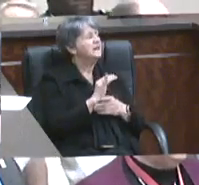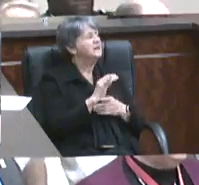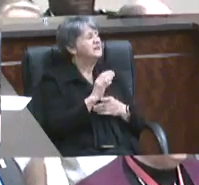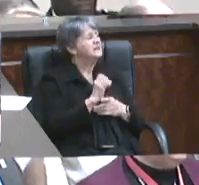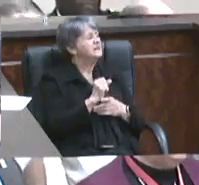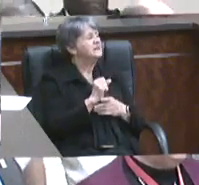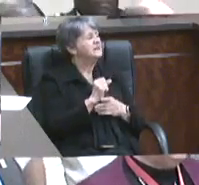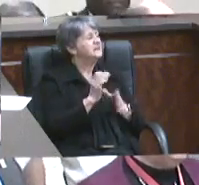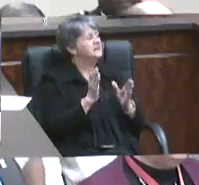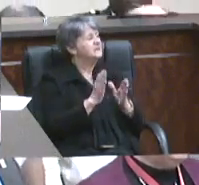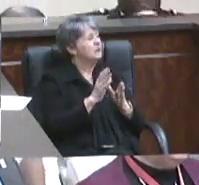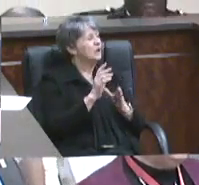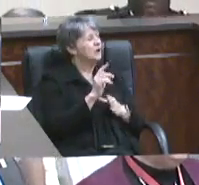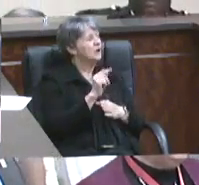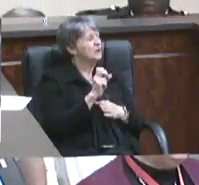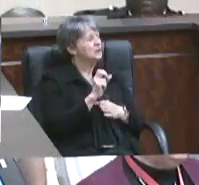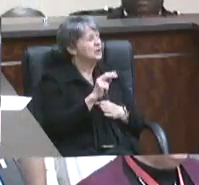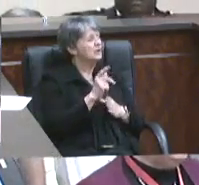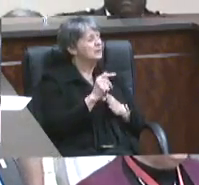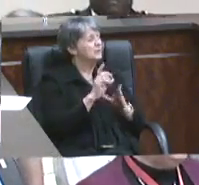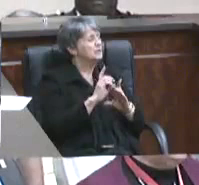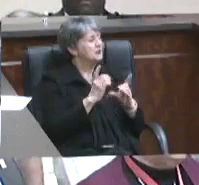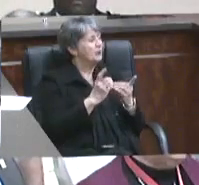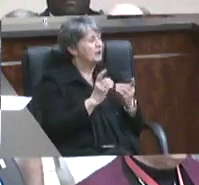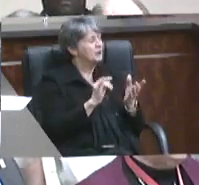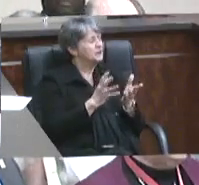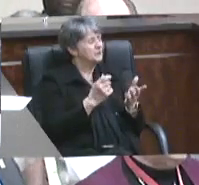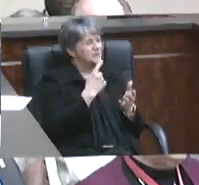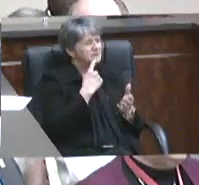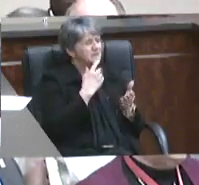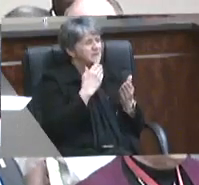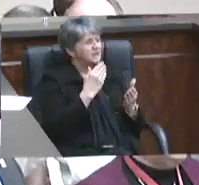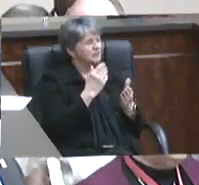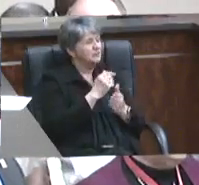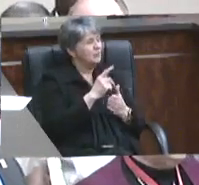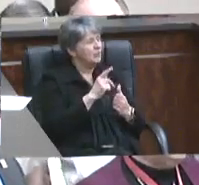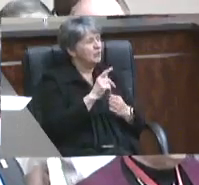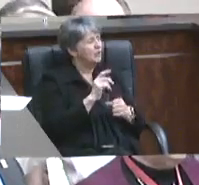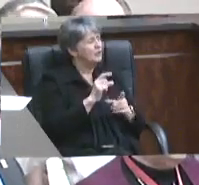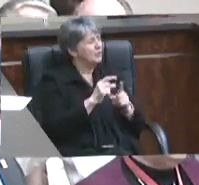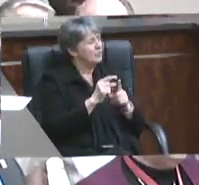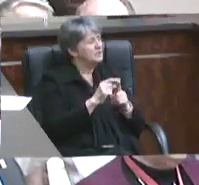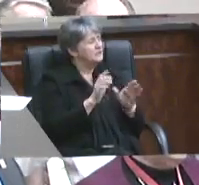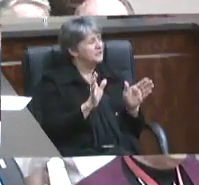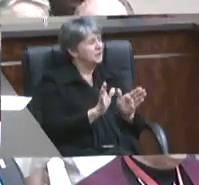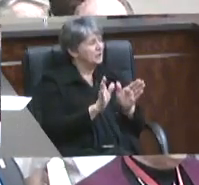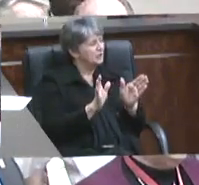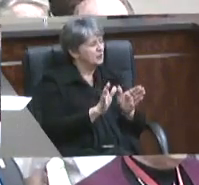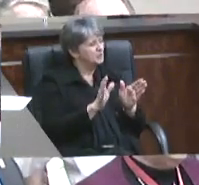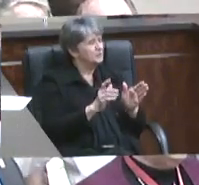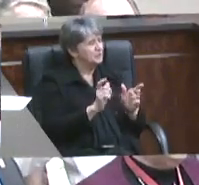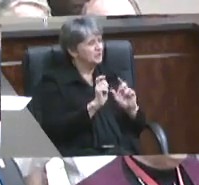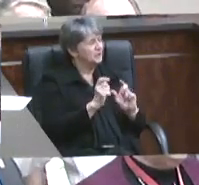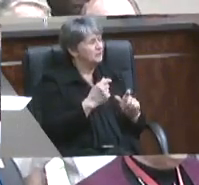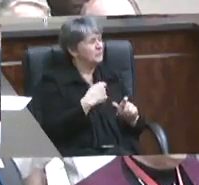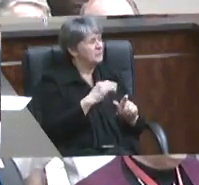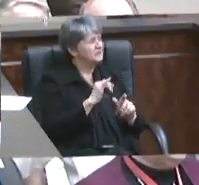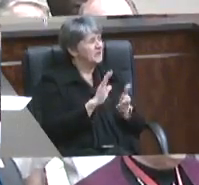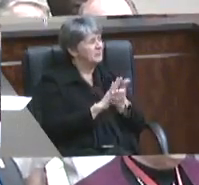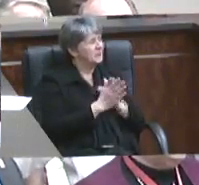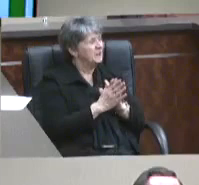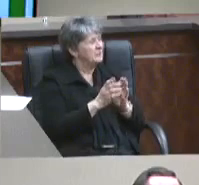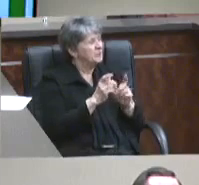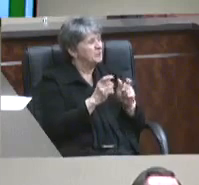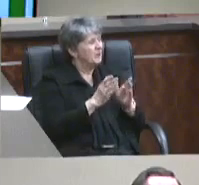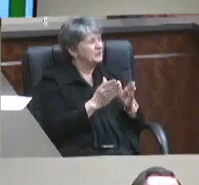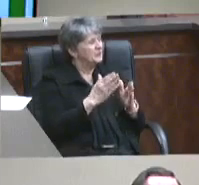a small token from the department. Also, I just wanted to say thank you for all the words and encouragement you've given me as I became a director a couple years ago. I